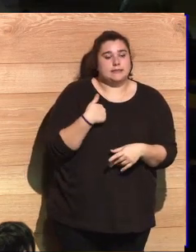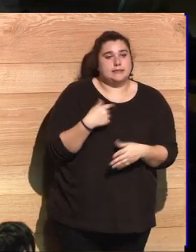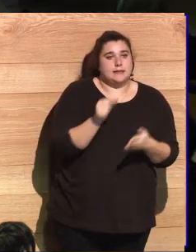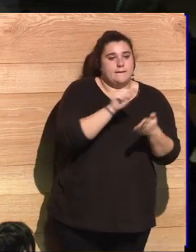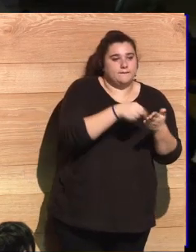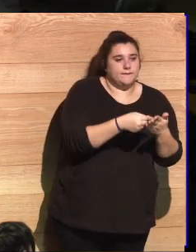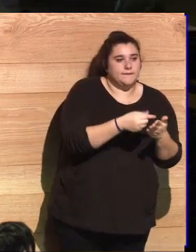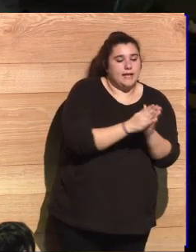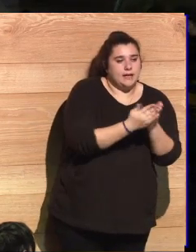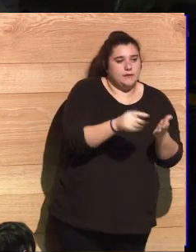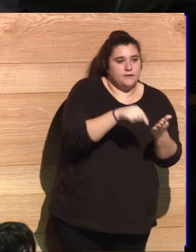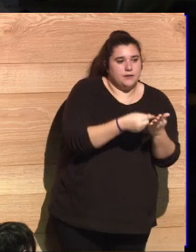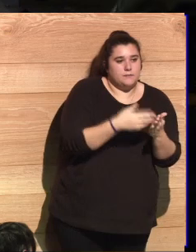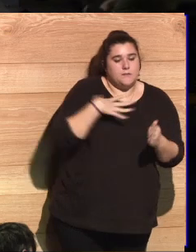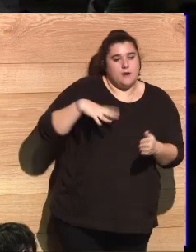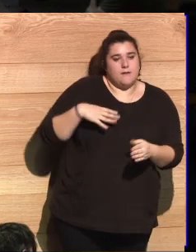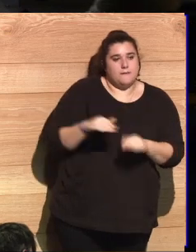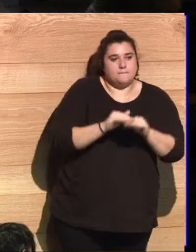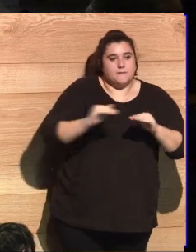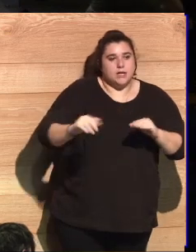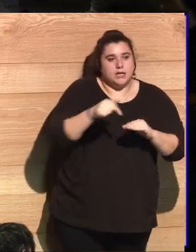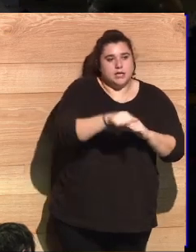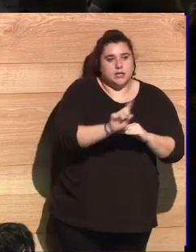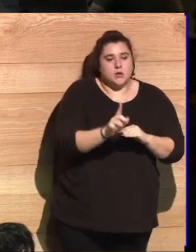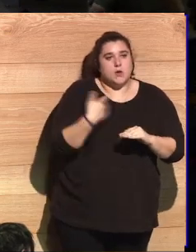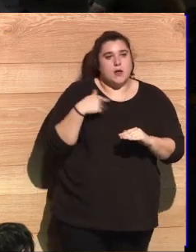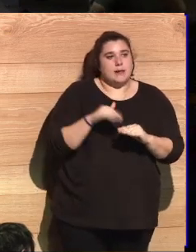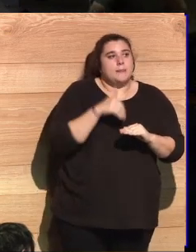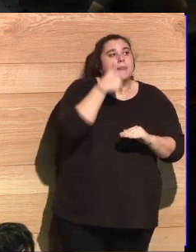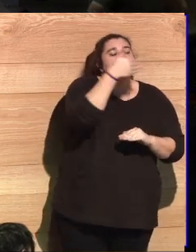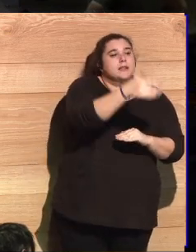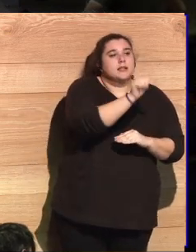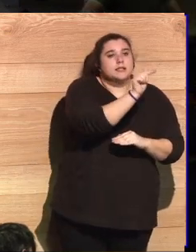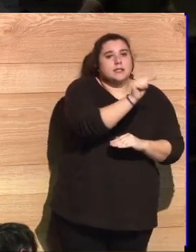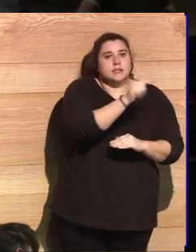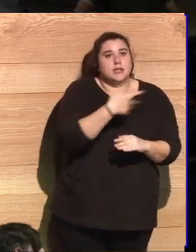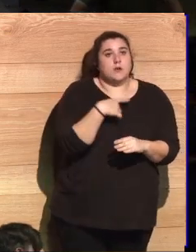have a signed book, please don't join us to the stage, because he will sign them